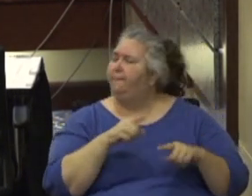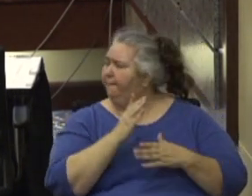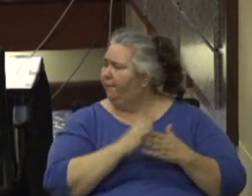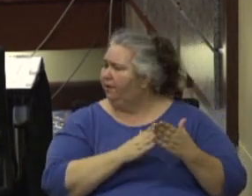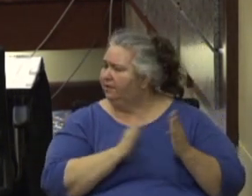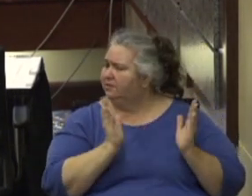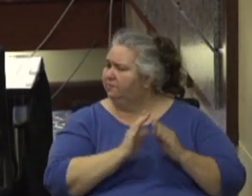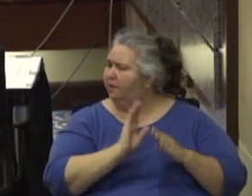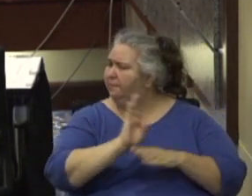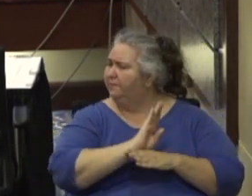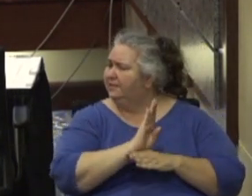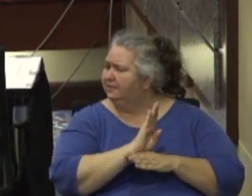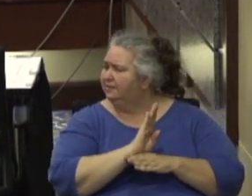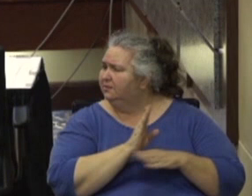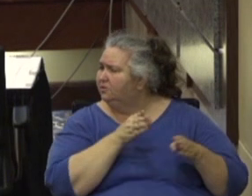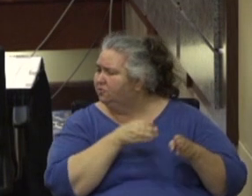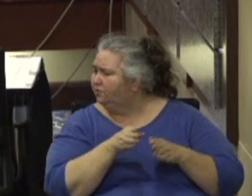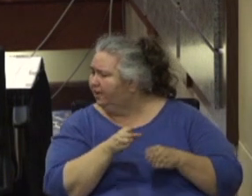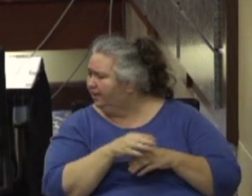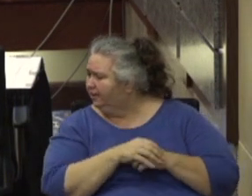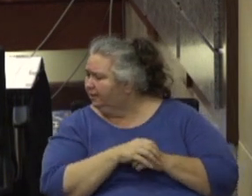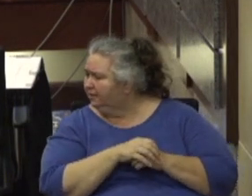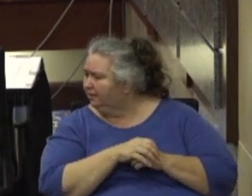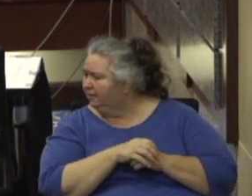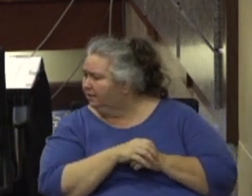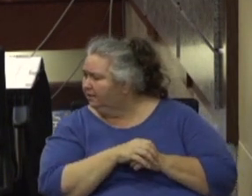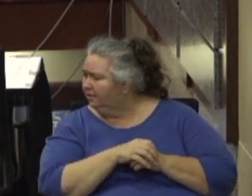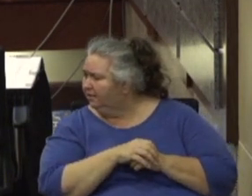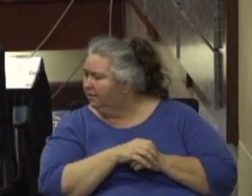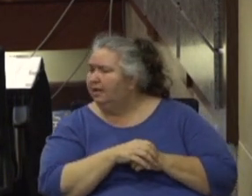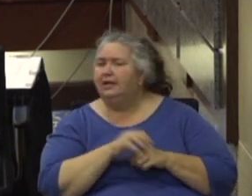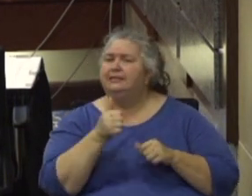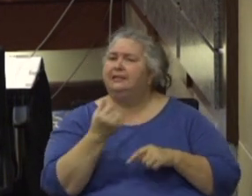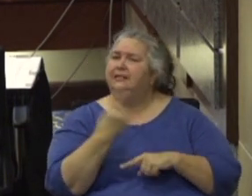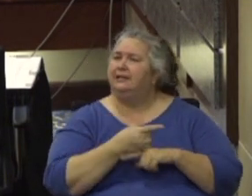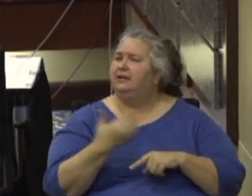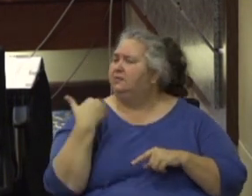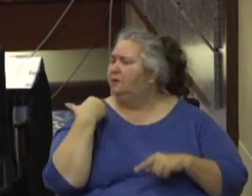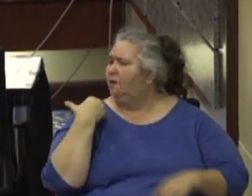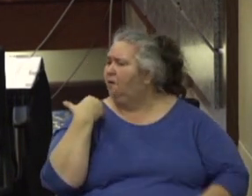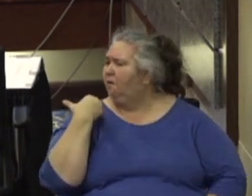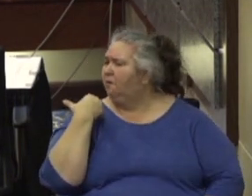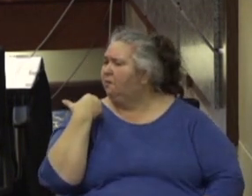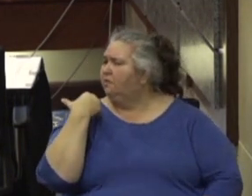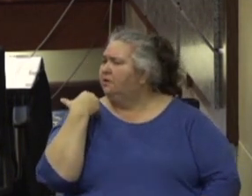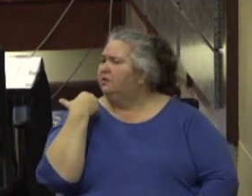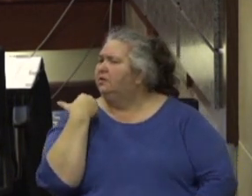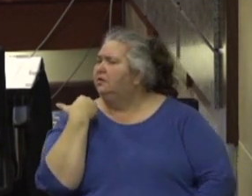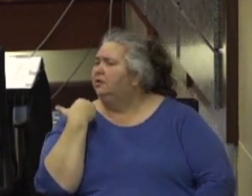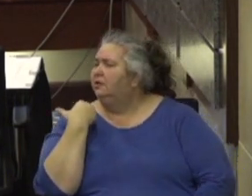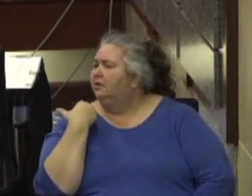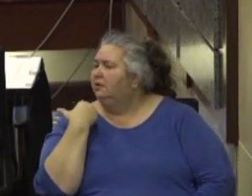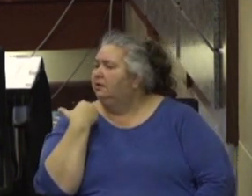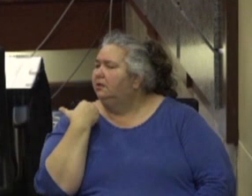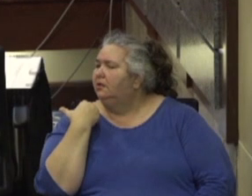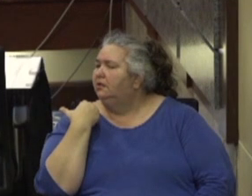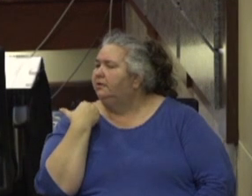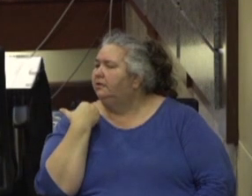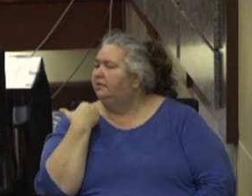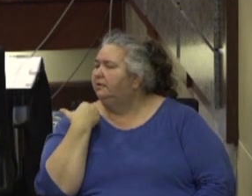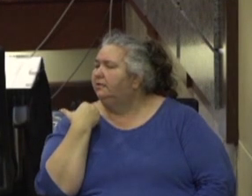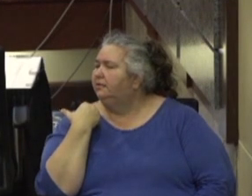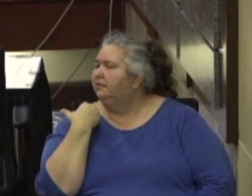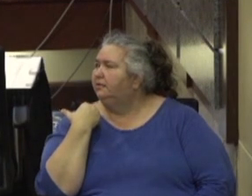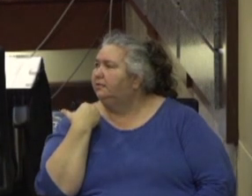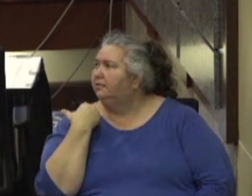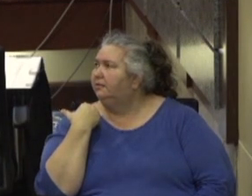strategy, what's happened in the time since we formed, 10 days ago, we have the biggest SBA program in history, a $2